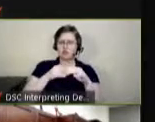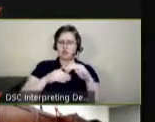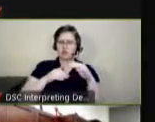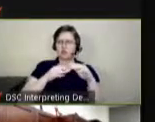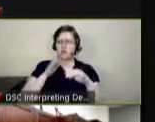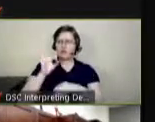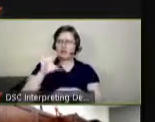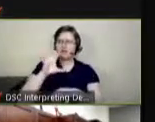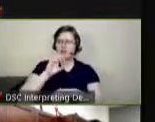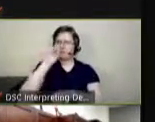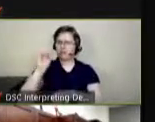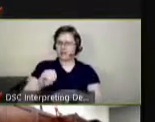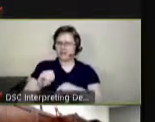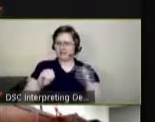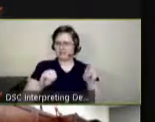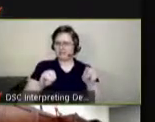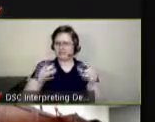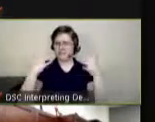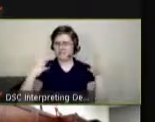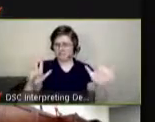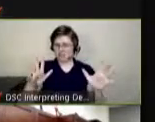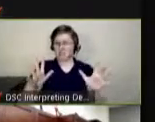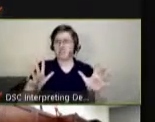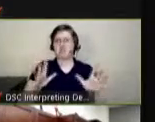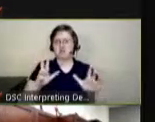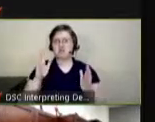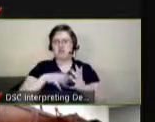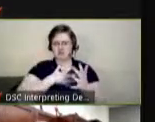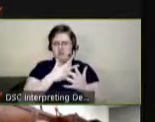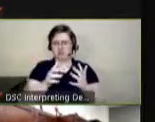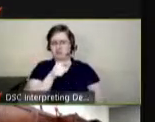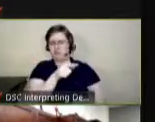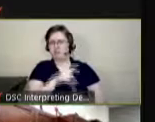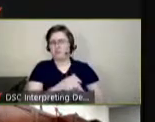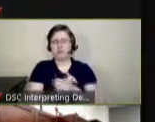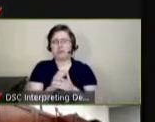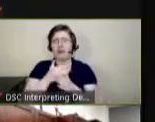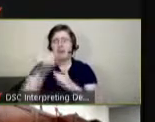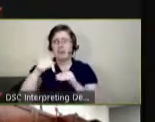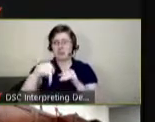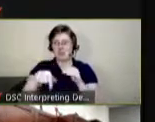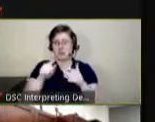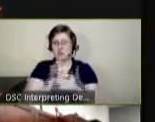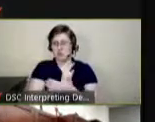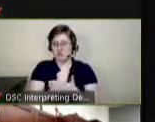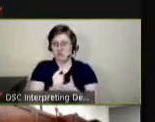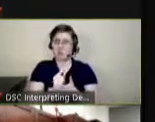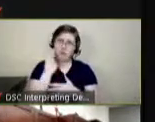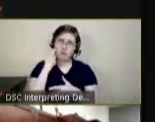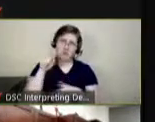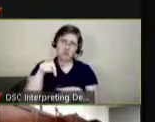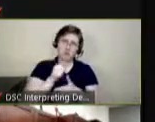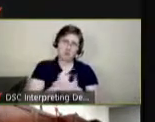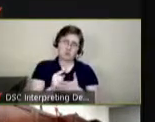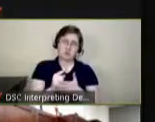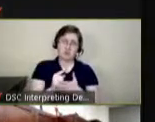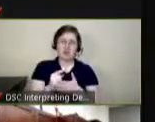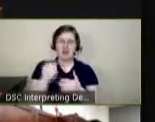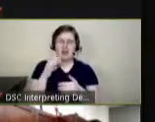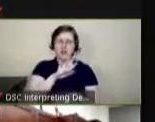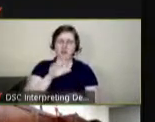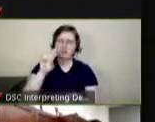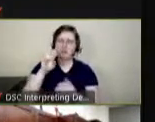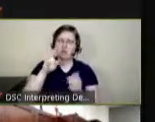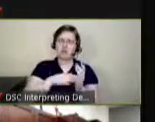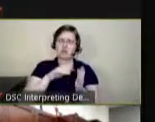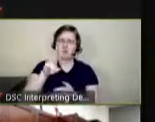all these vaccinations are spoken for. So by the end of this week, for this week, we should have about 2,200